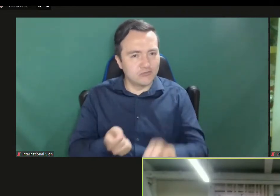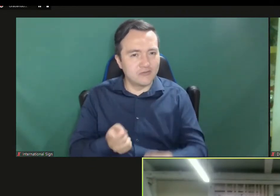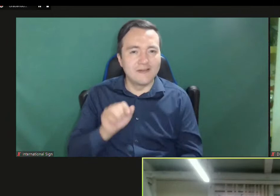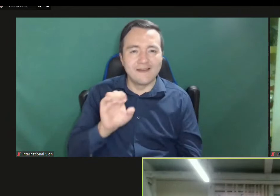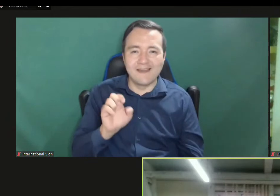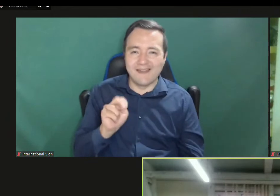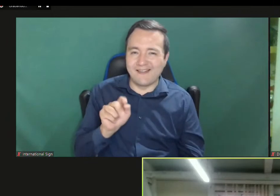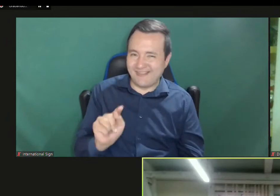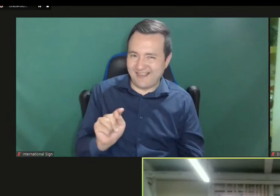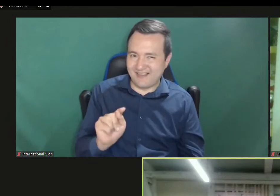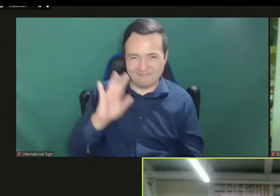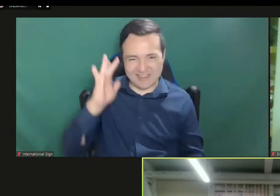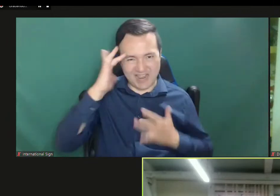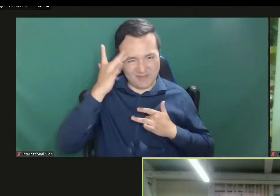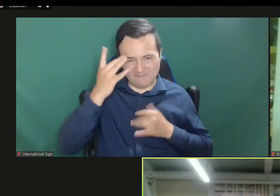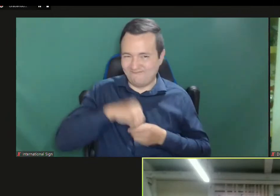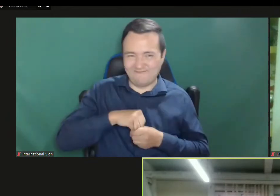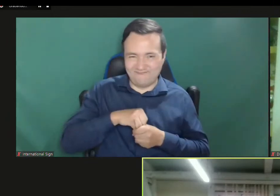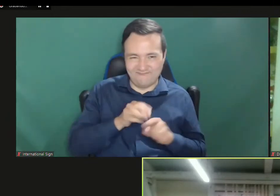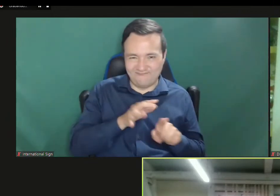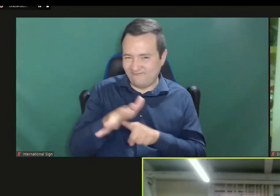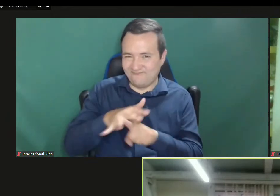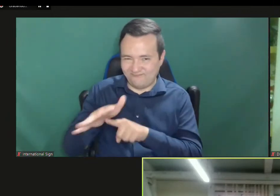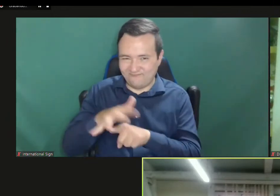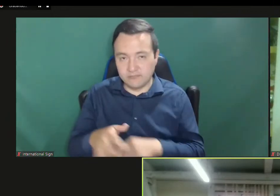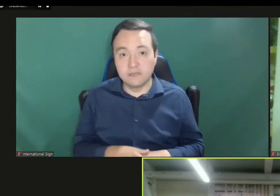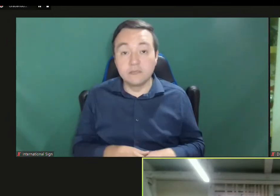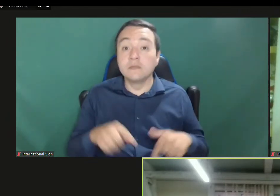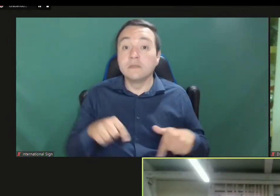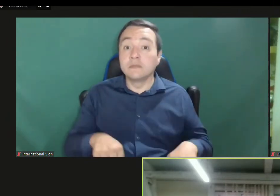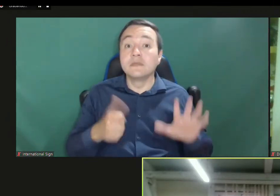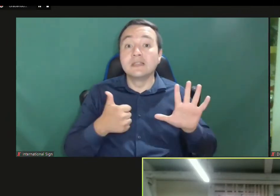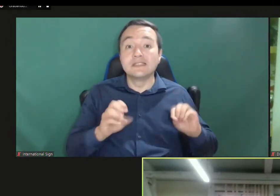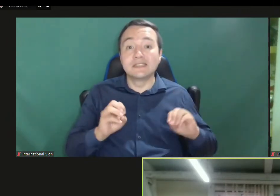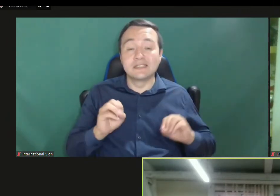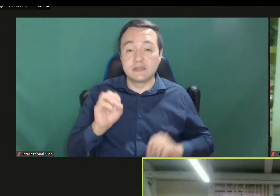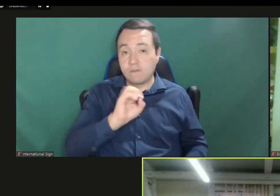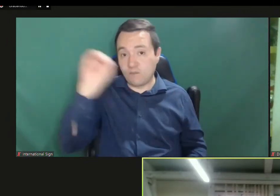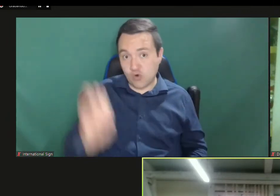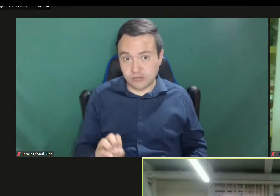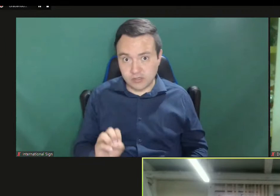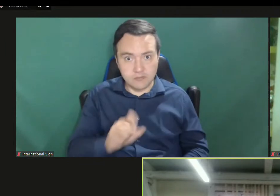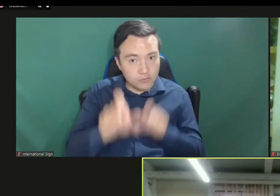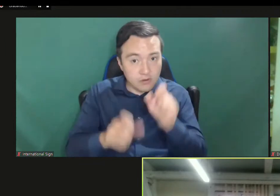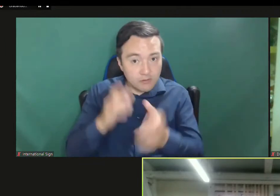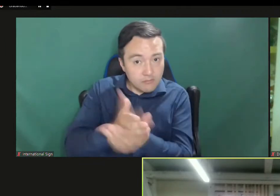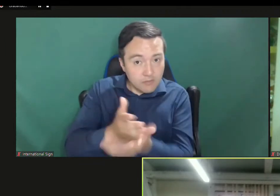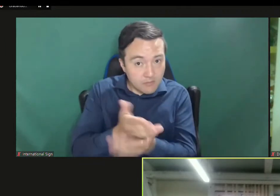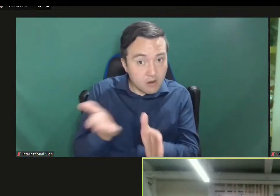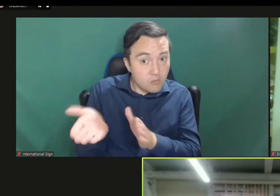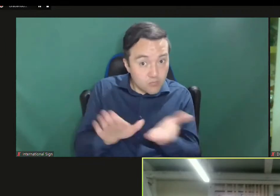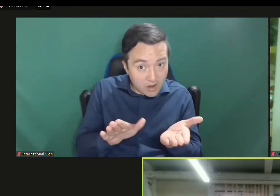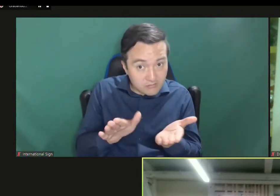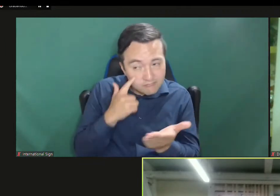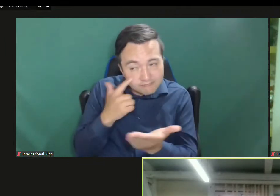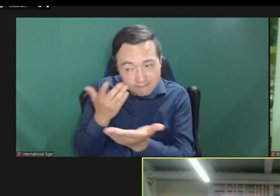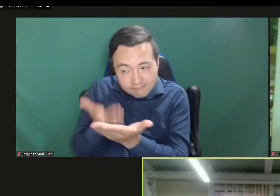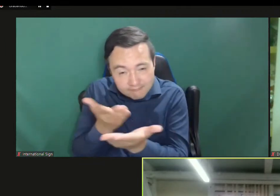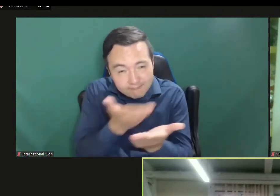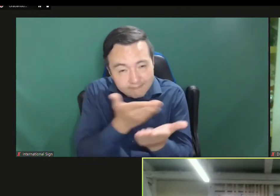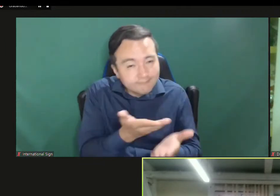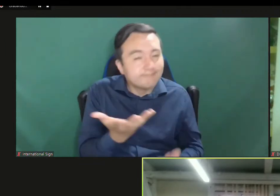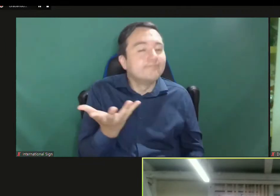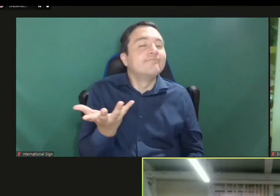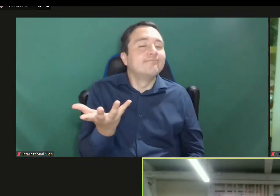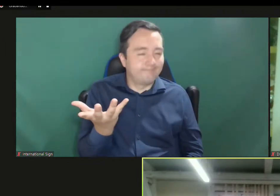60% of all deaths can be attributed to non-communicable diseases, especially cardiovascular